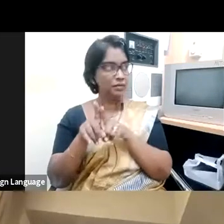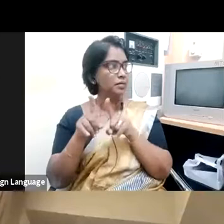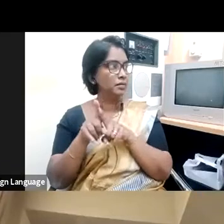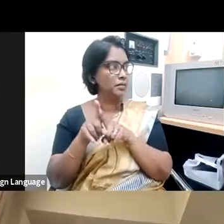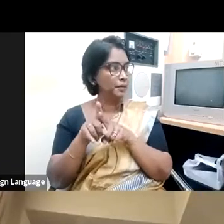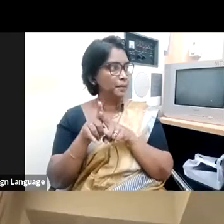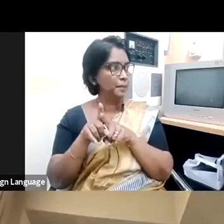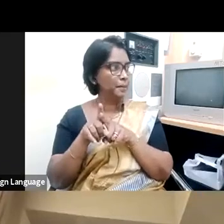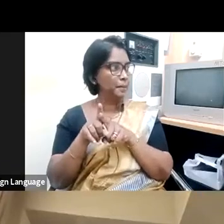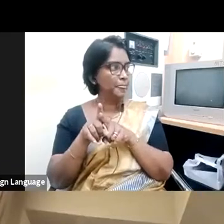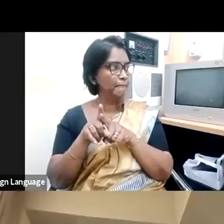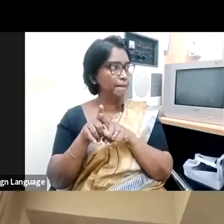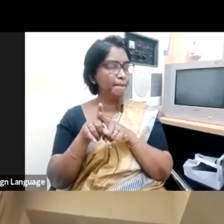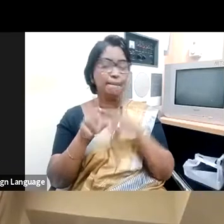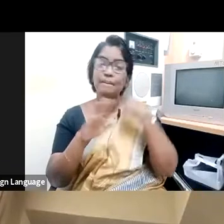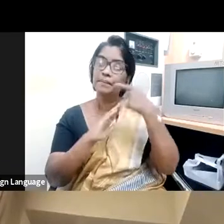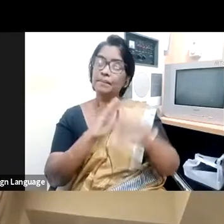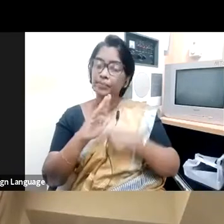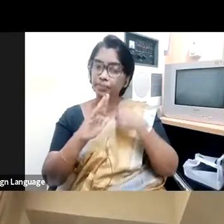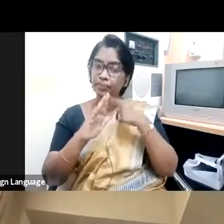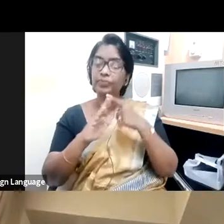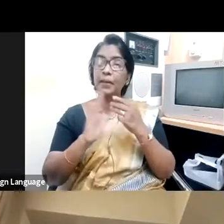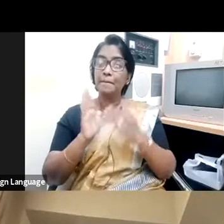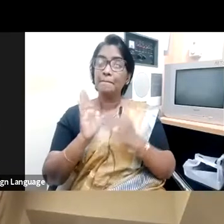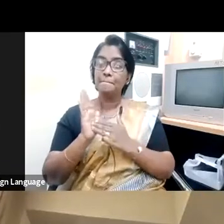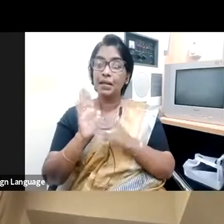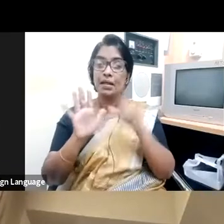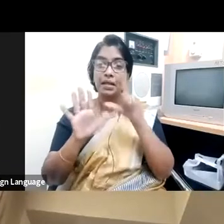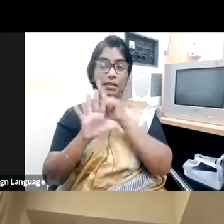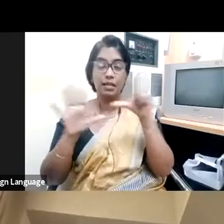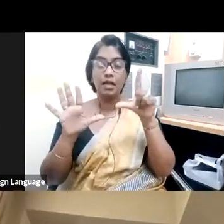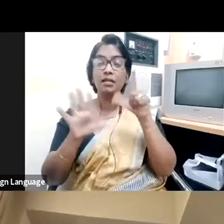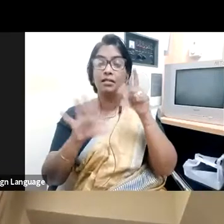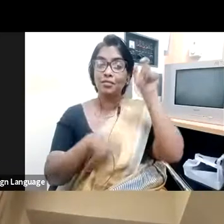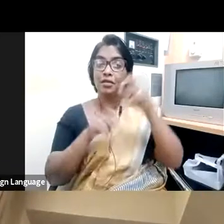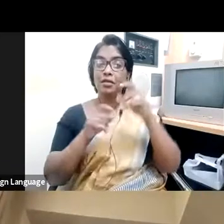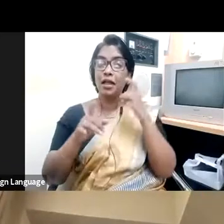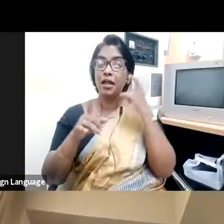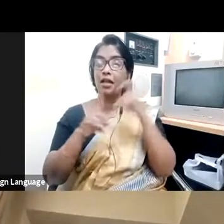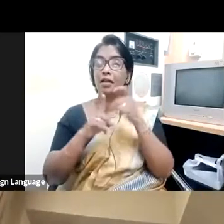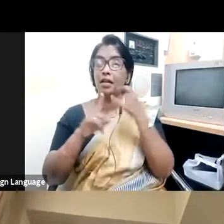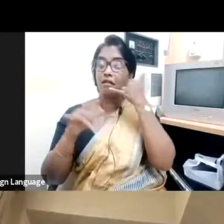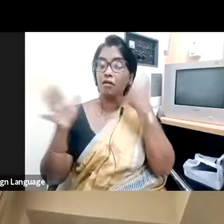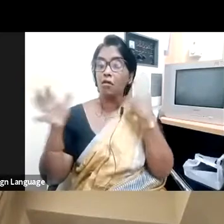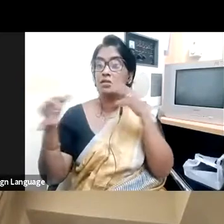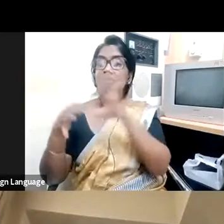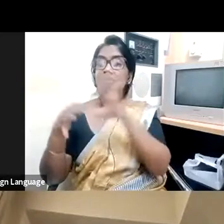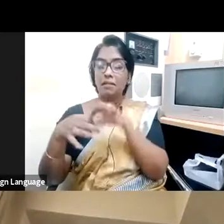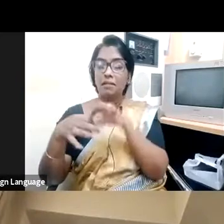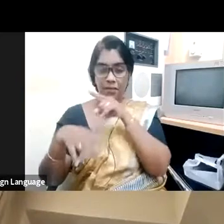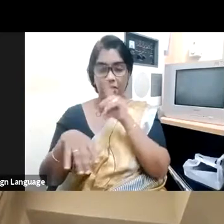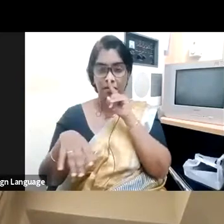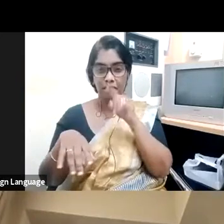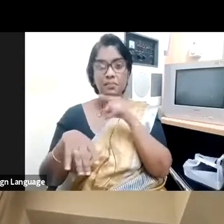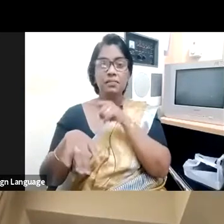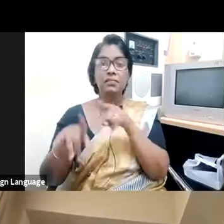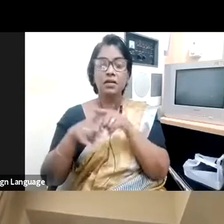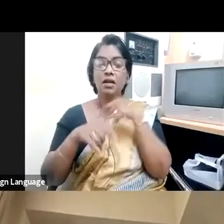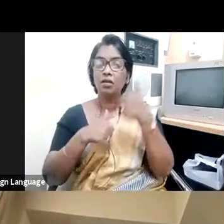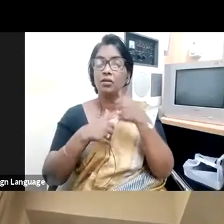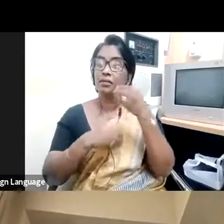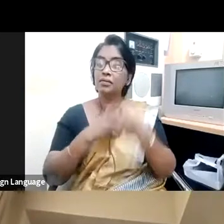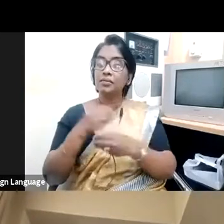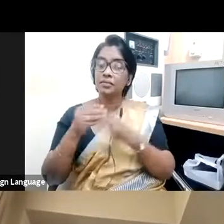there in millions. Is innovation limited to, and Joe had this question, is innovation limited to large